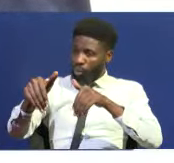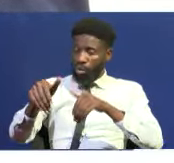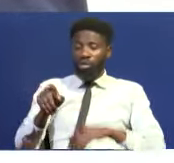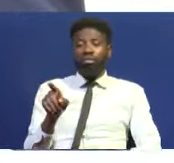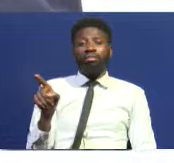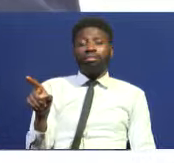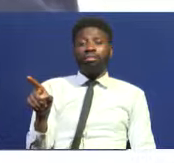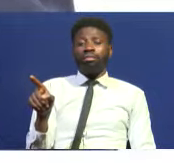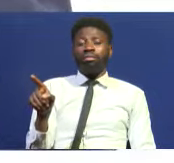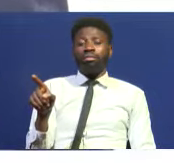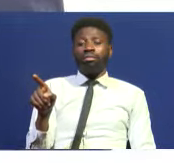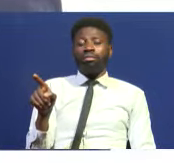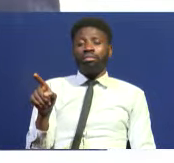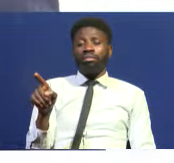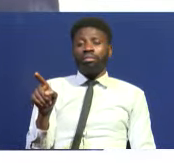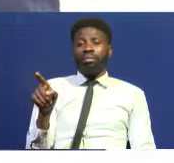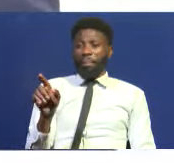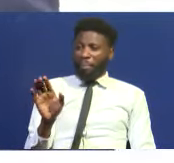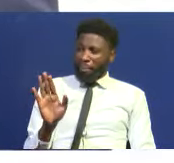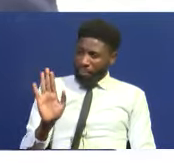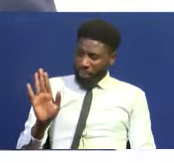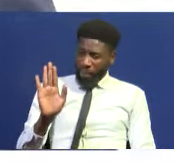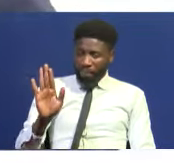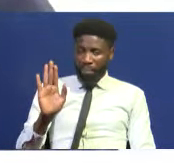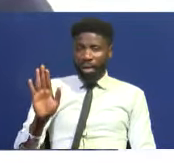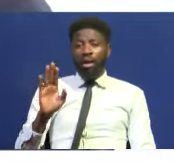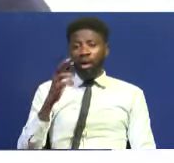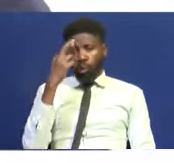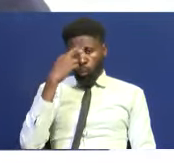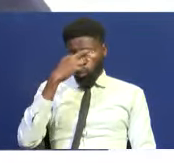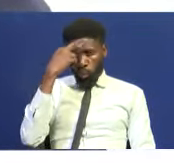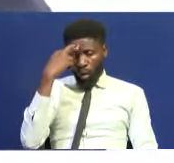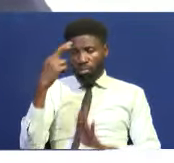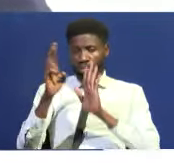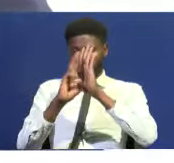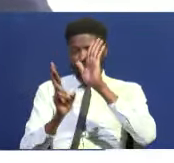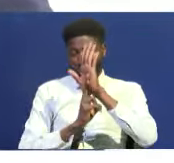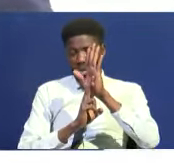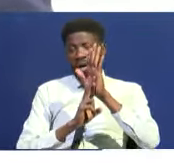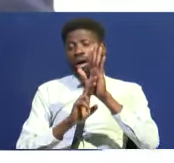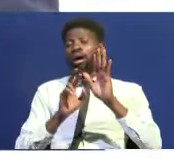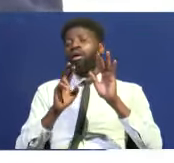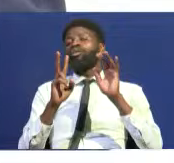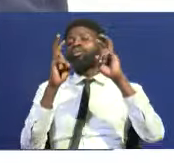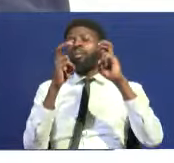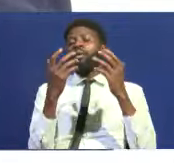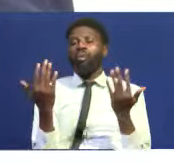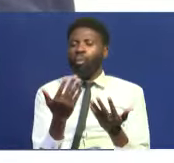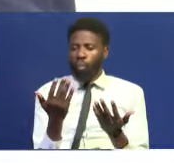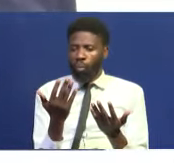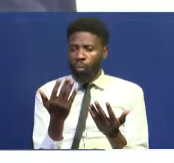on command responsibility, we must ask ourselves,